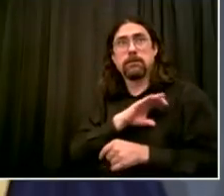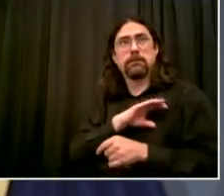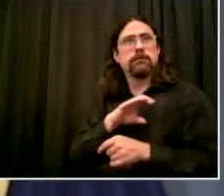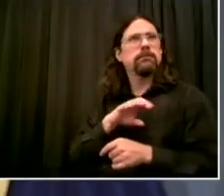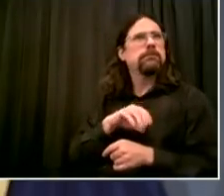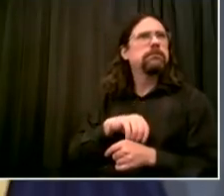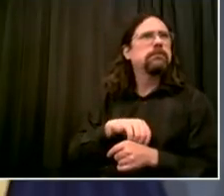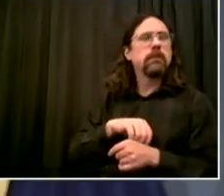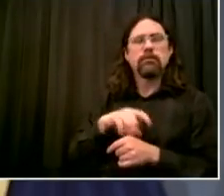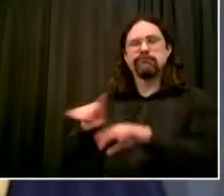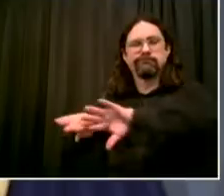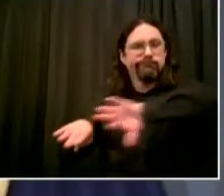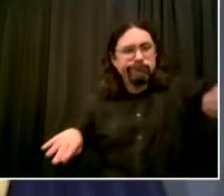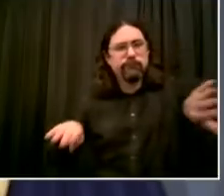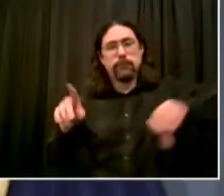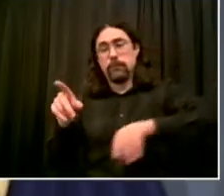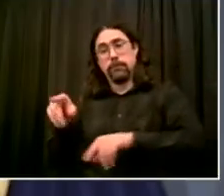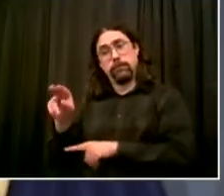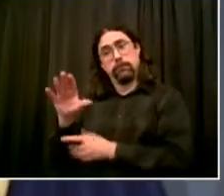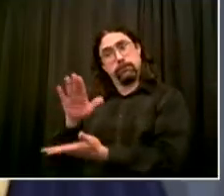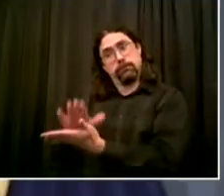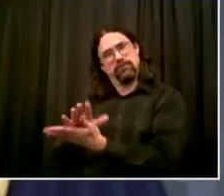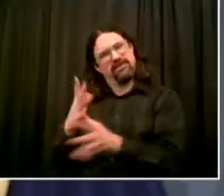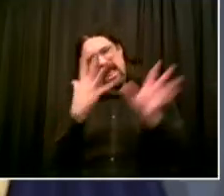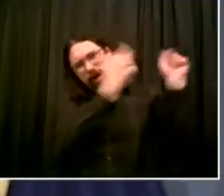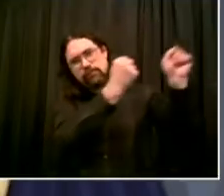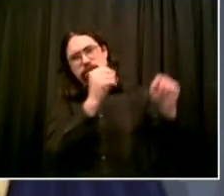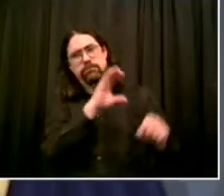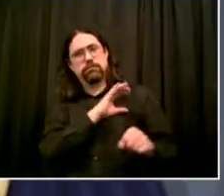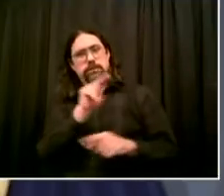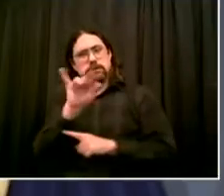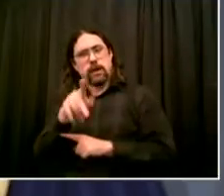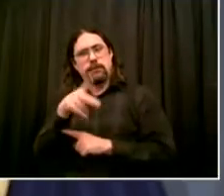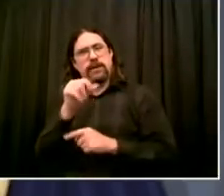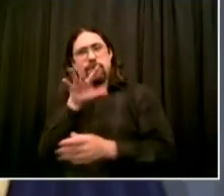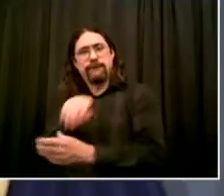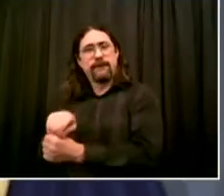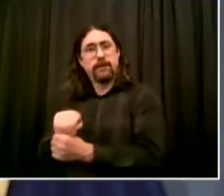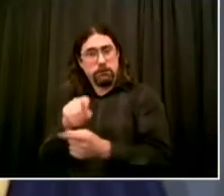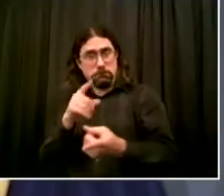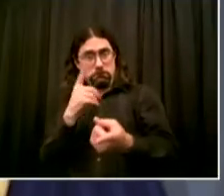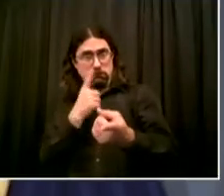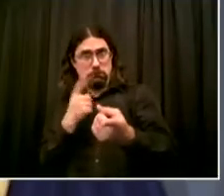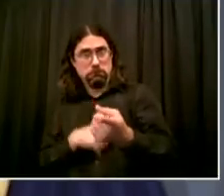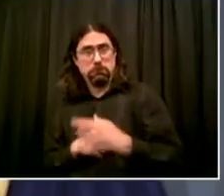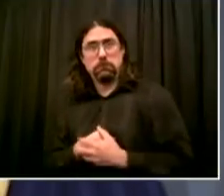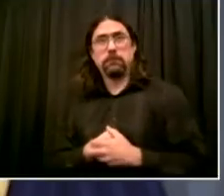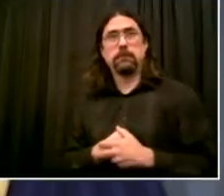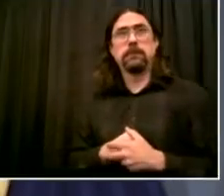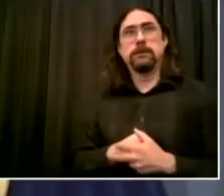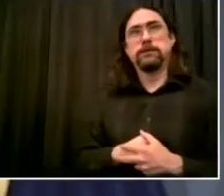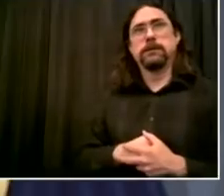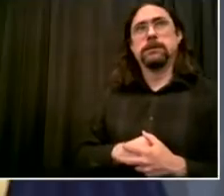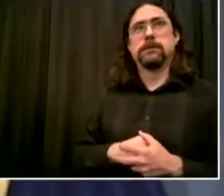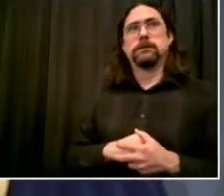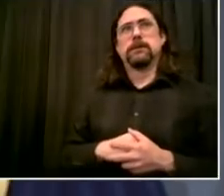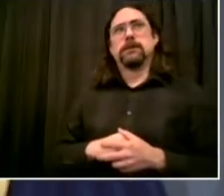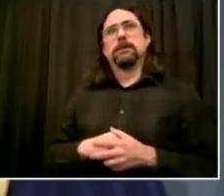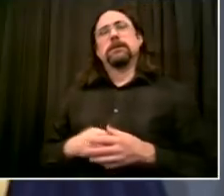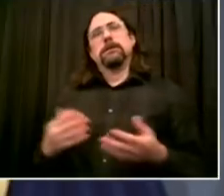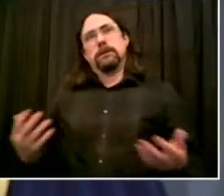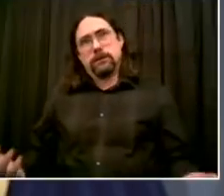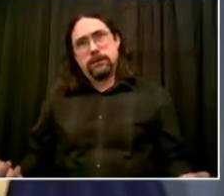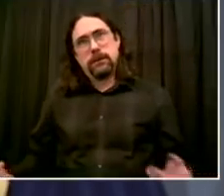that the task force is looking at a whole range of issues, again, about what is better handled by civilians and what is handled best by the